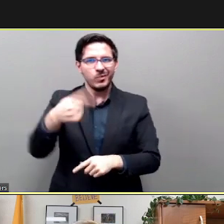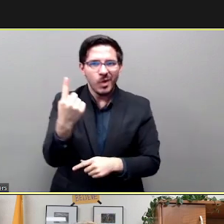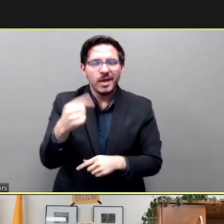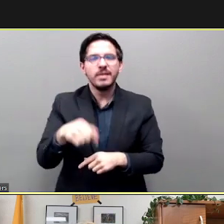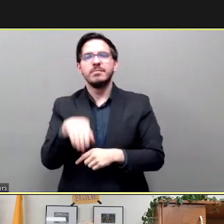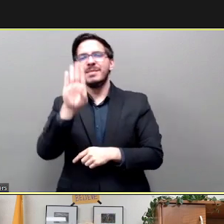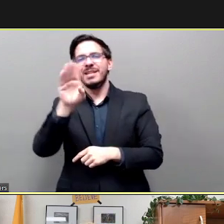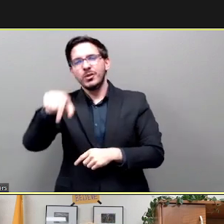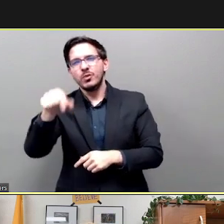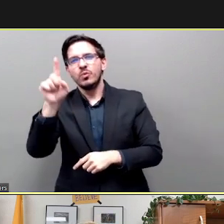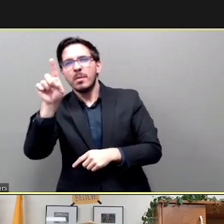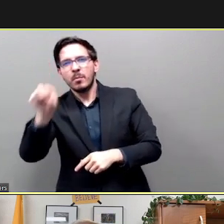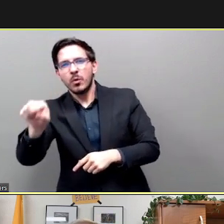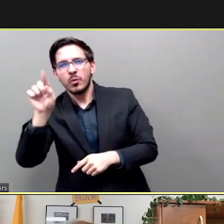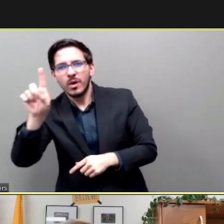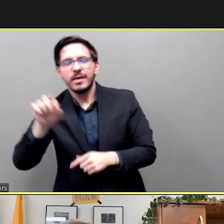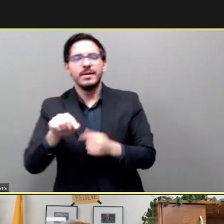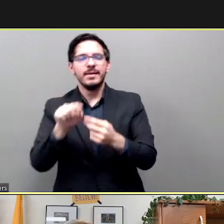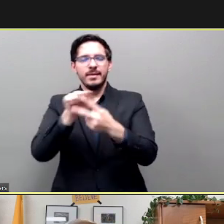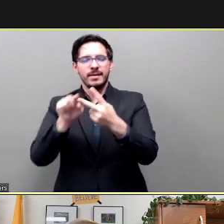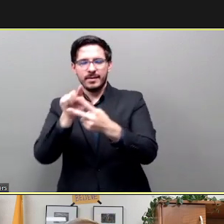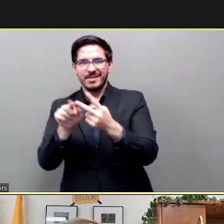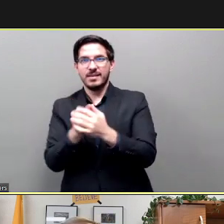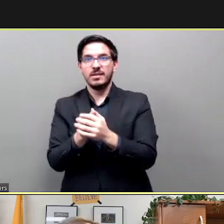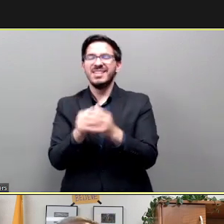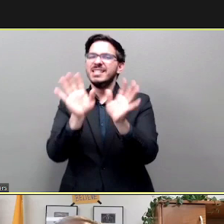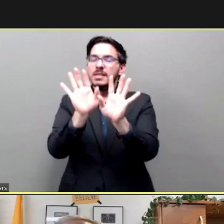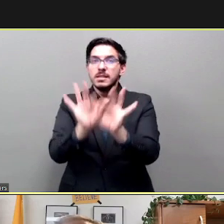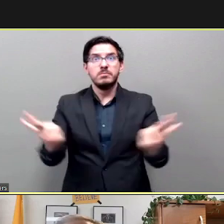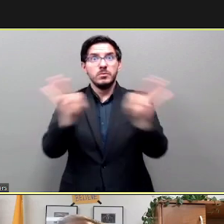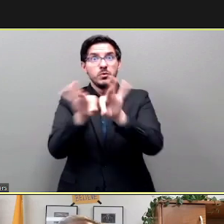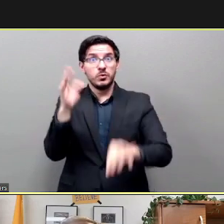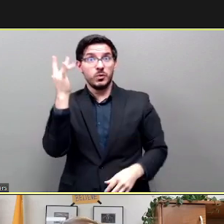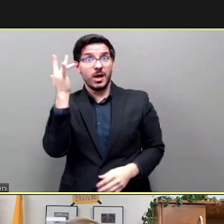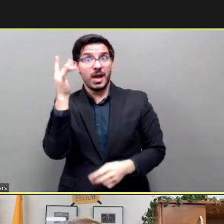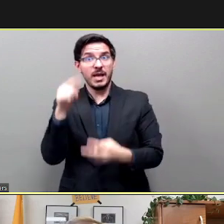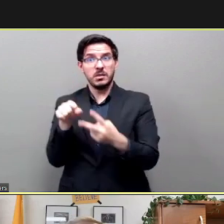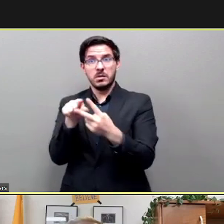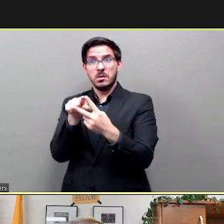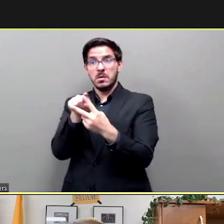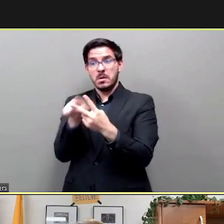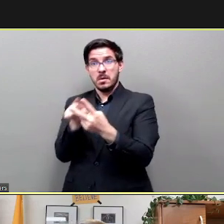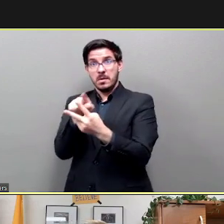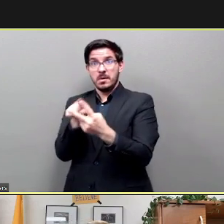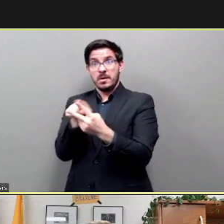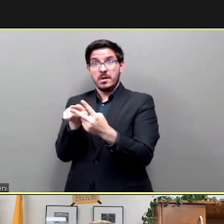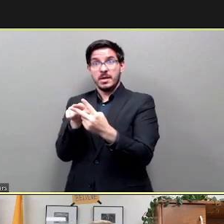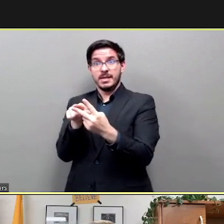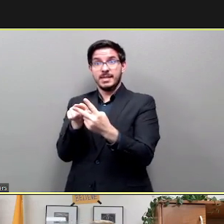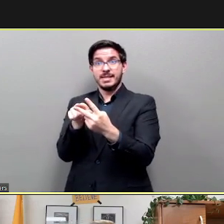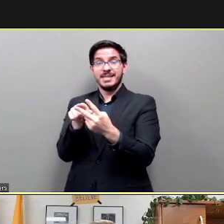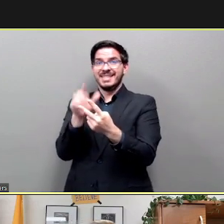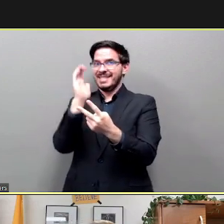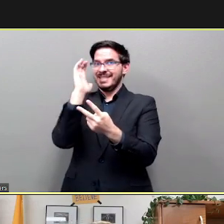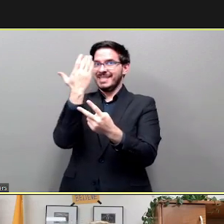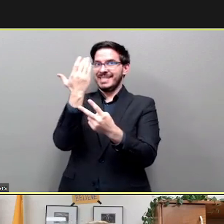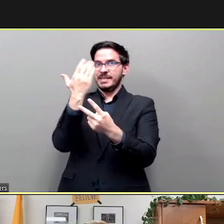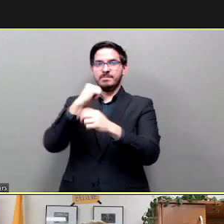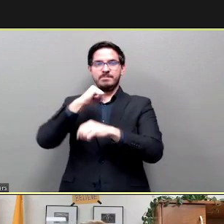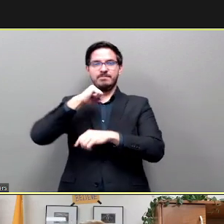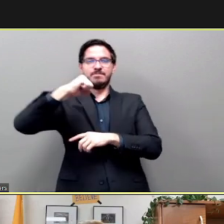because neither of these variants is susceptible to drugs that we've been